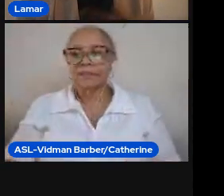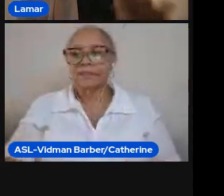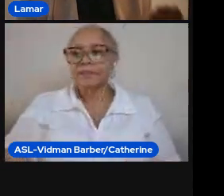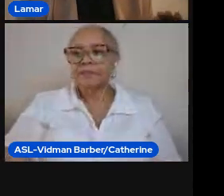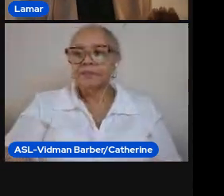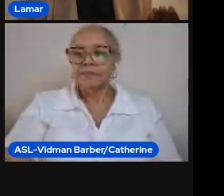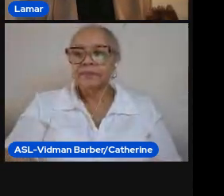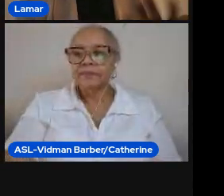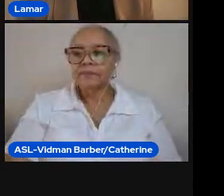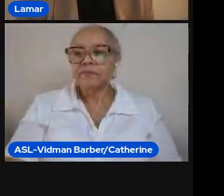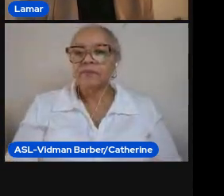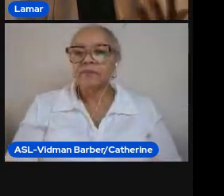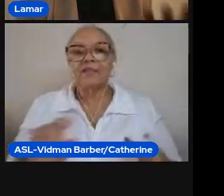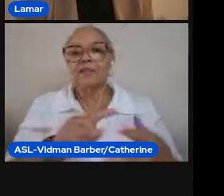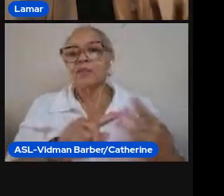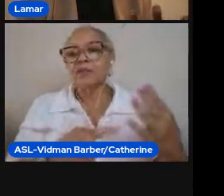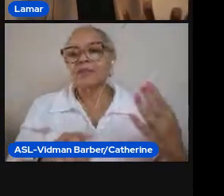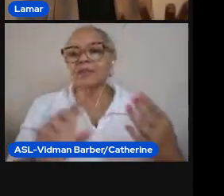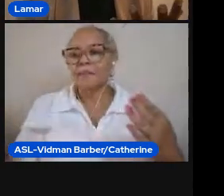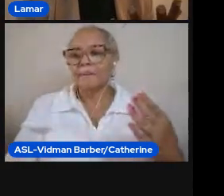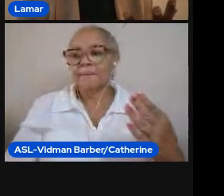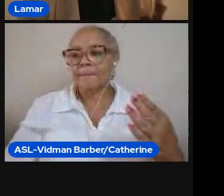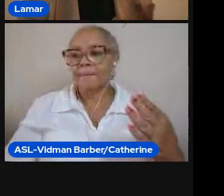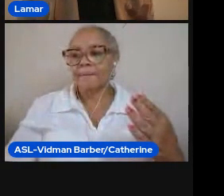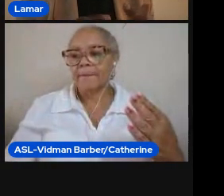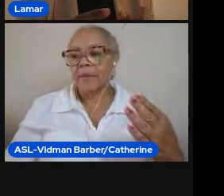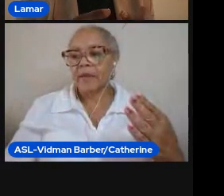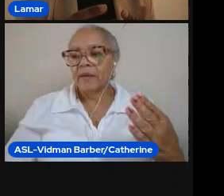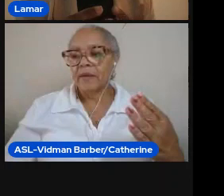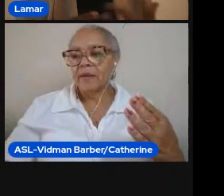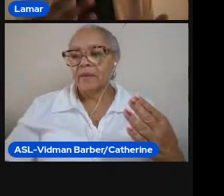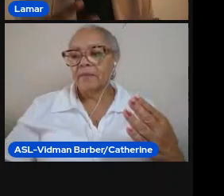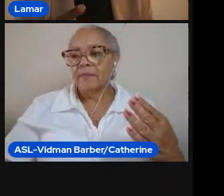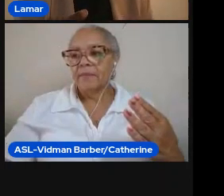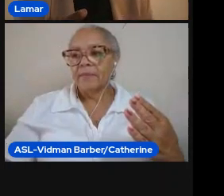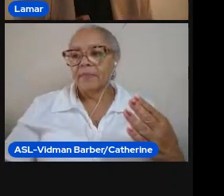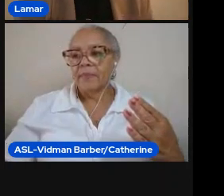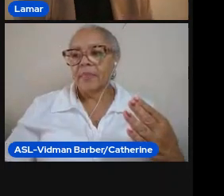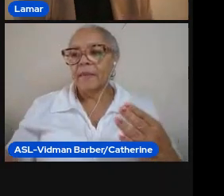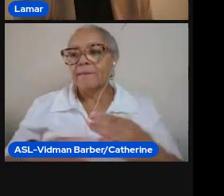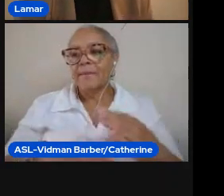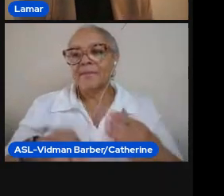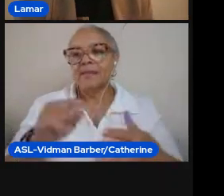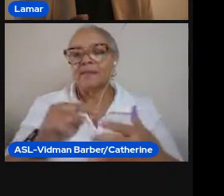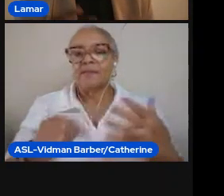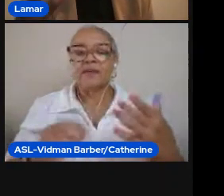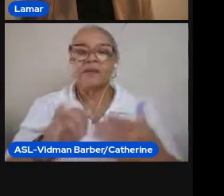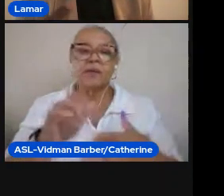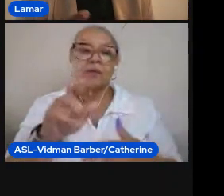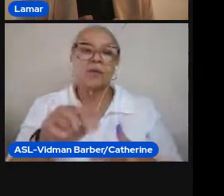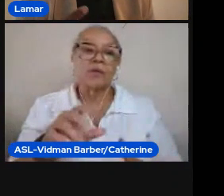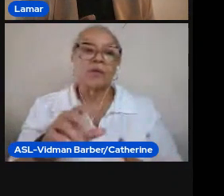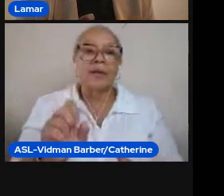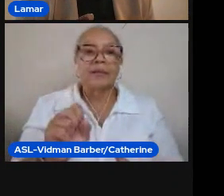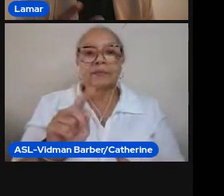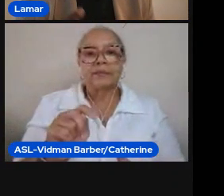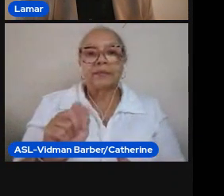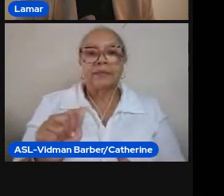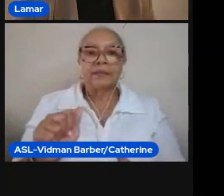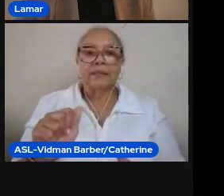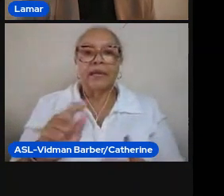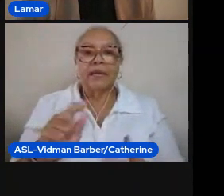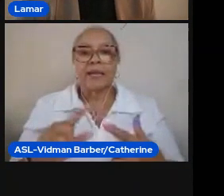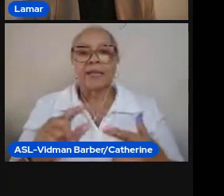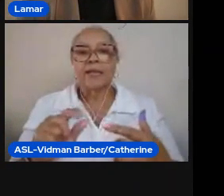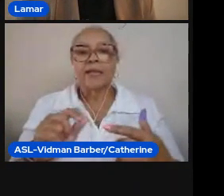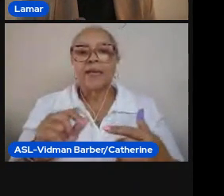All right, so these are just some of the basic virulence factors. Now, Streptococcus agalactiae is also an important